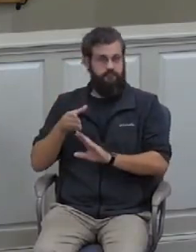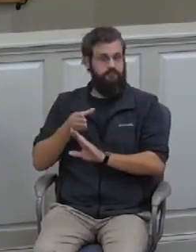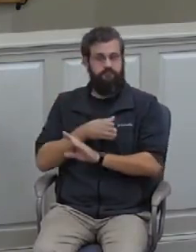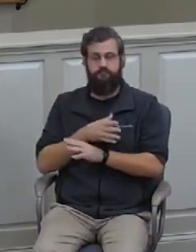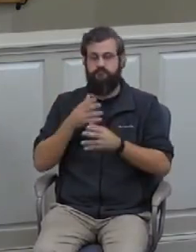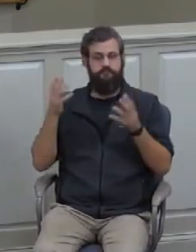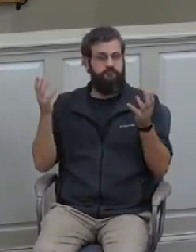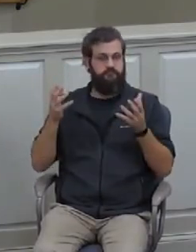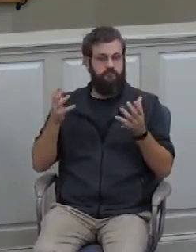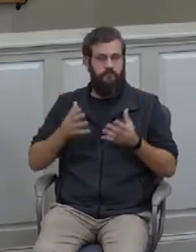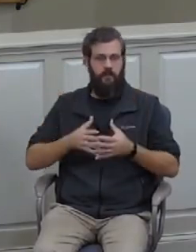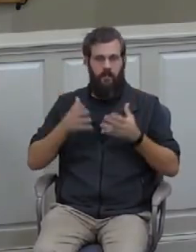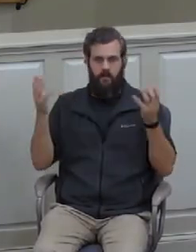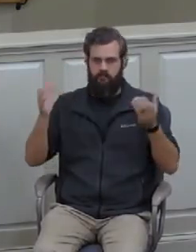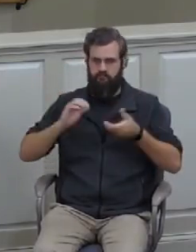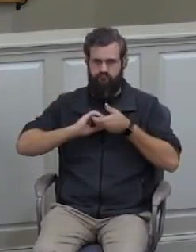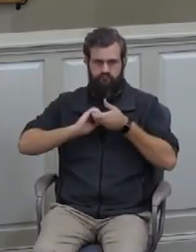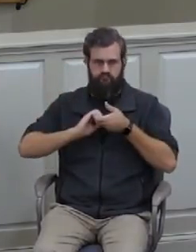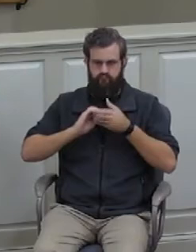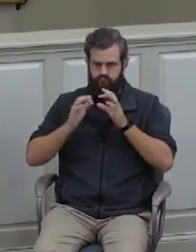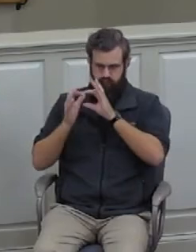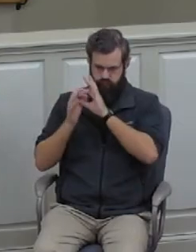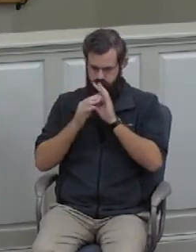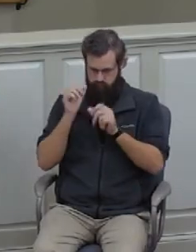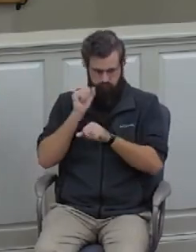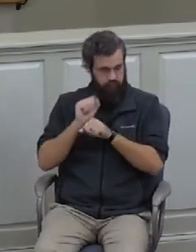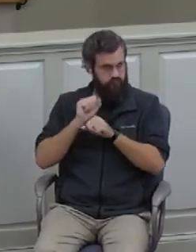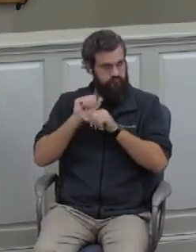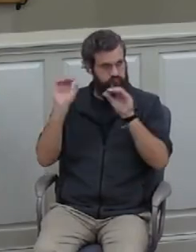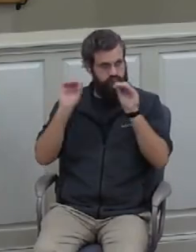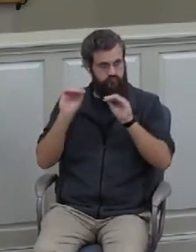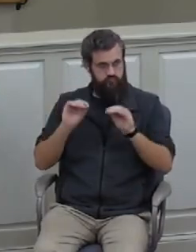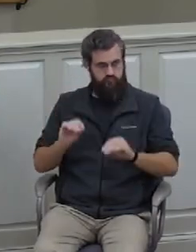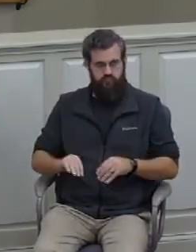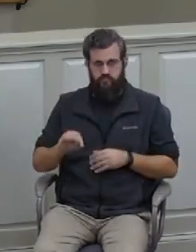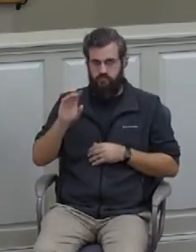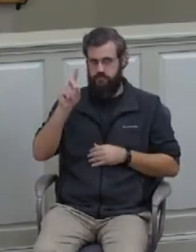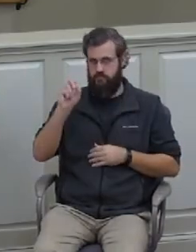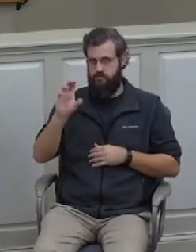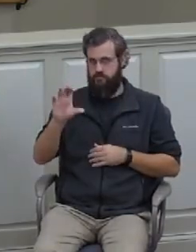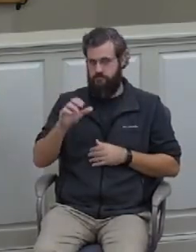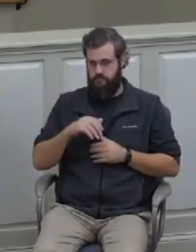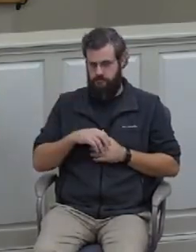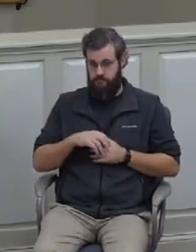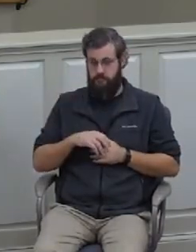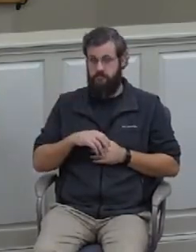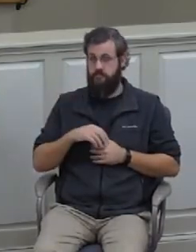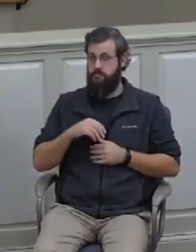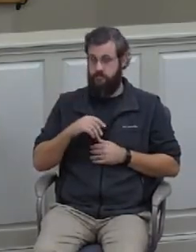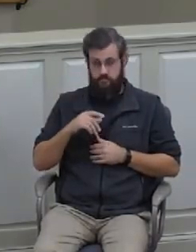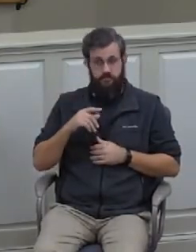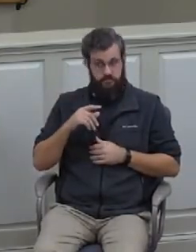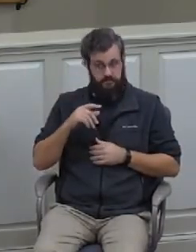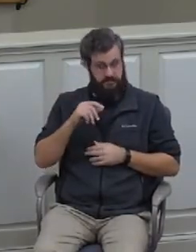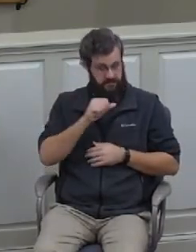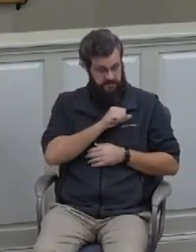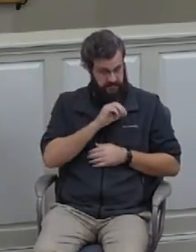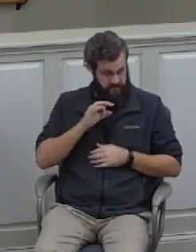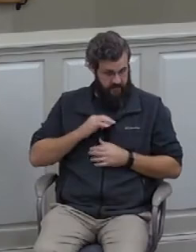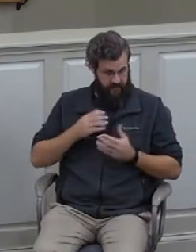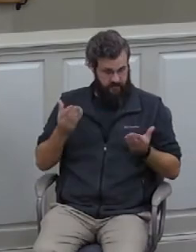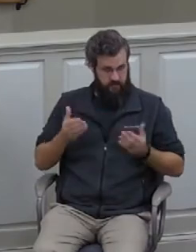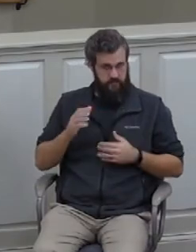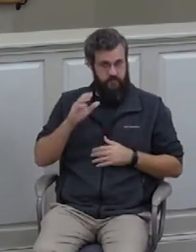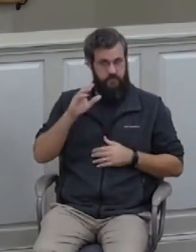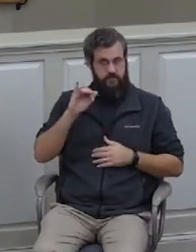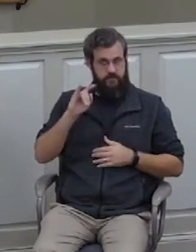lot of collaboration in the preparation and the document before you, not only with staff at City